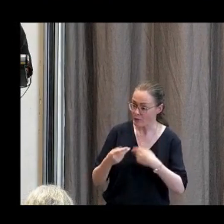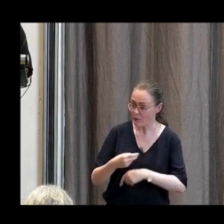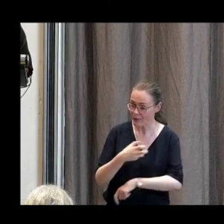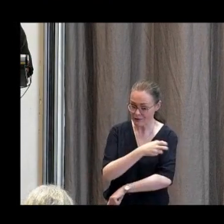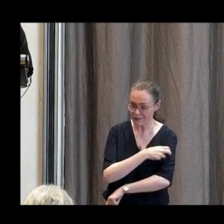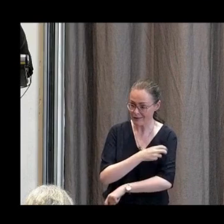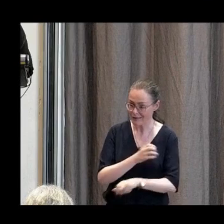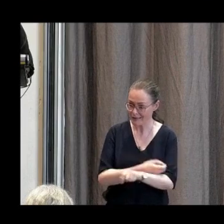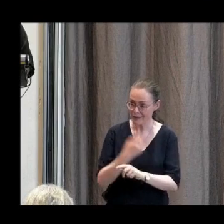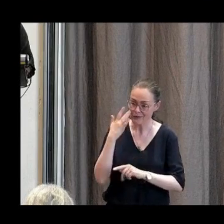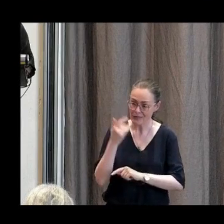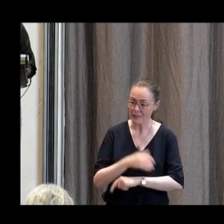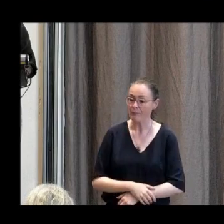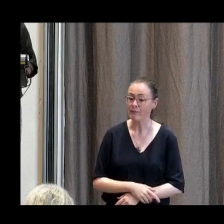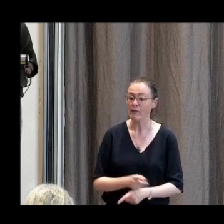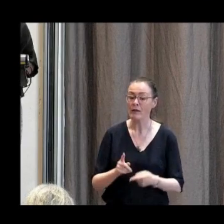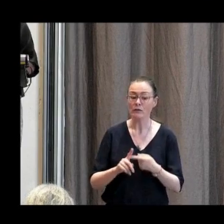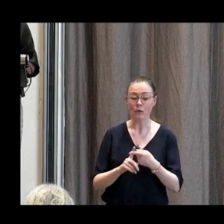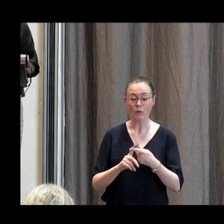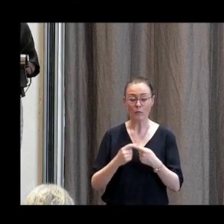So we've thought about the idea of